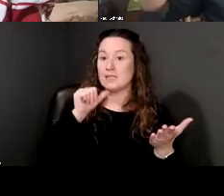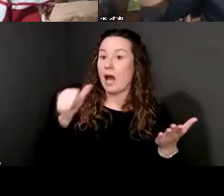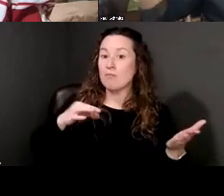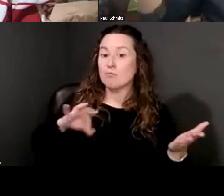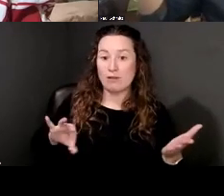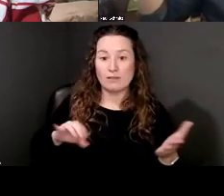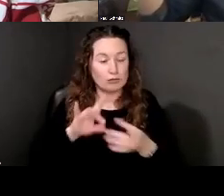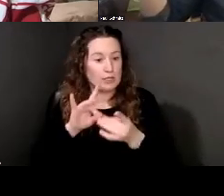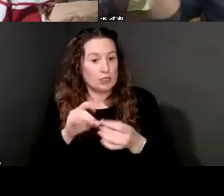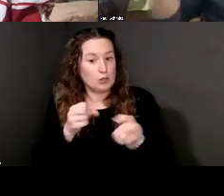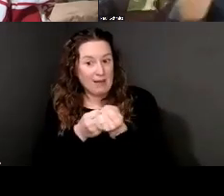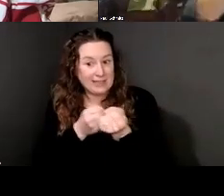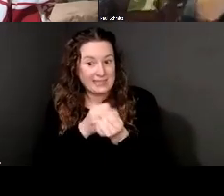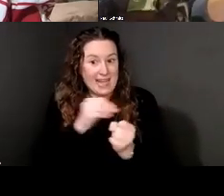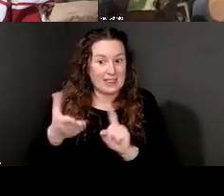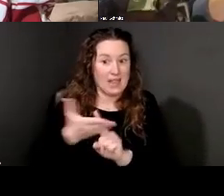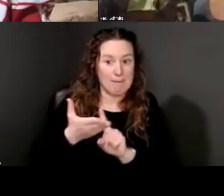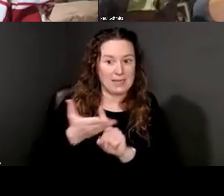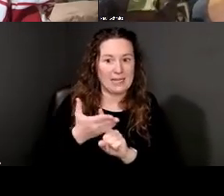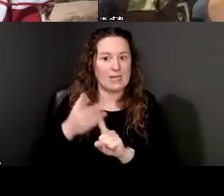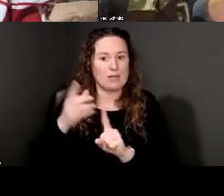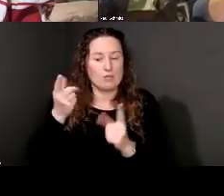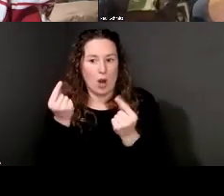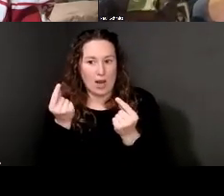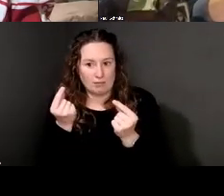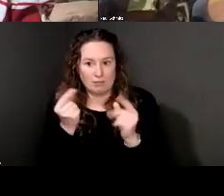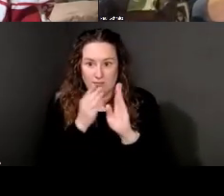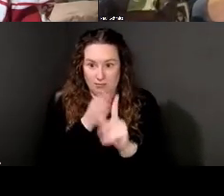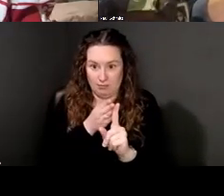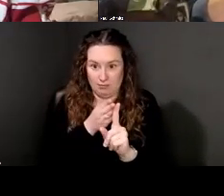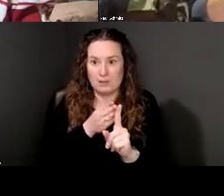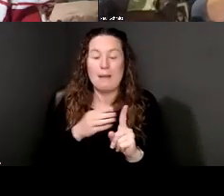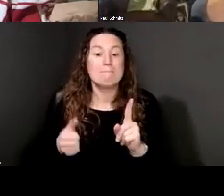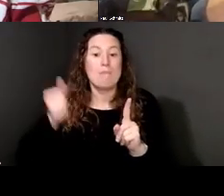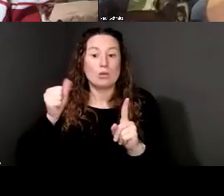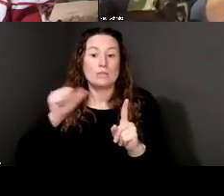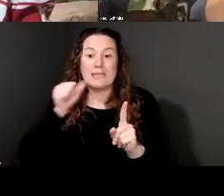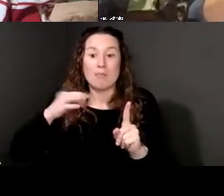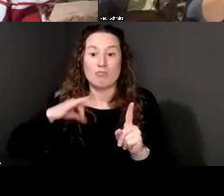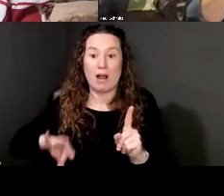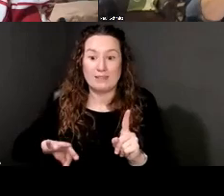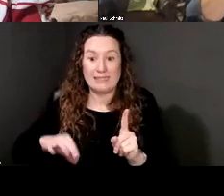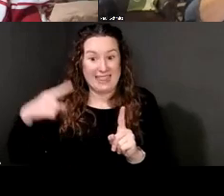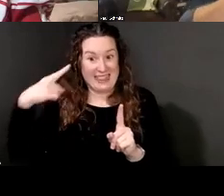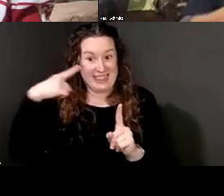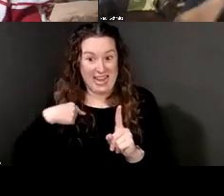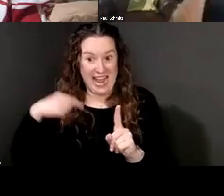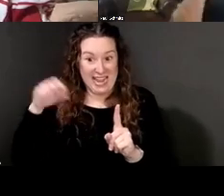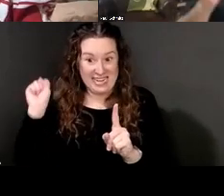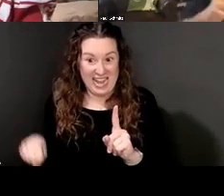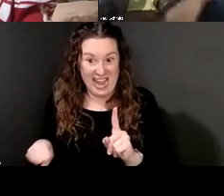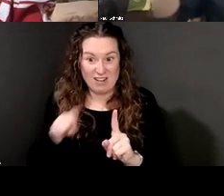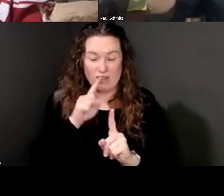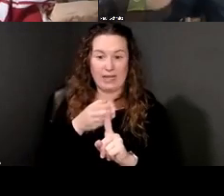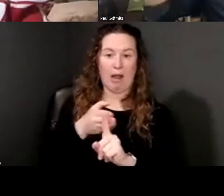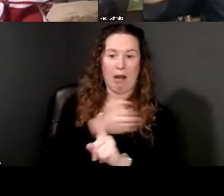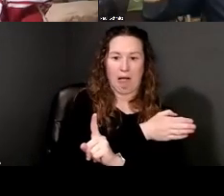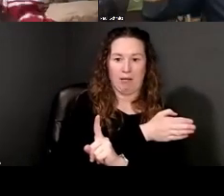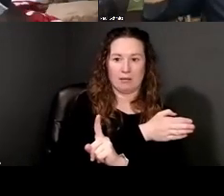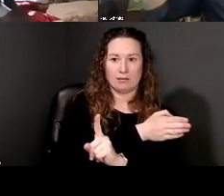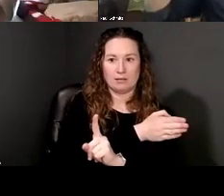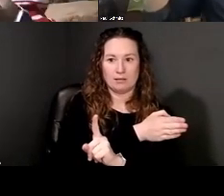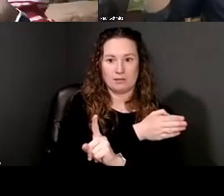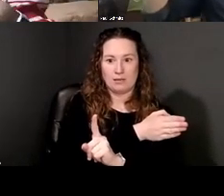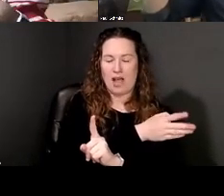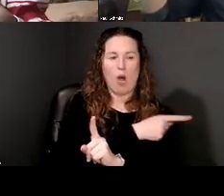and lobbying is here. What most nonprofits think they can do on lobbying and advocacy is here. And I've heard so many, oh, we can't do that. People